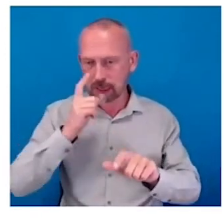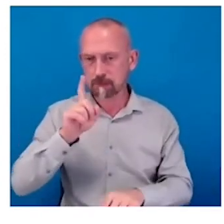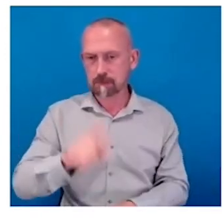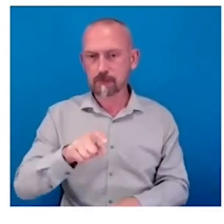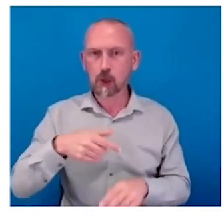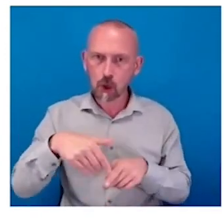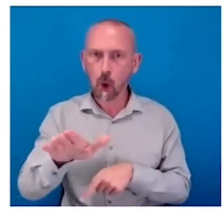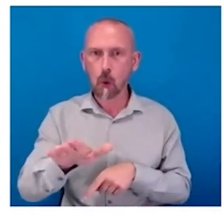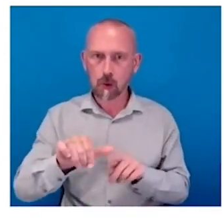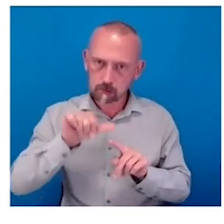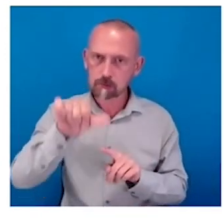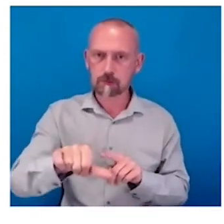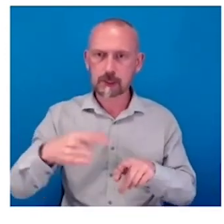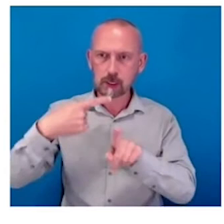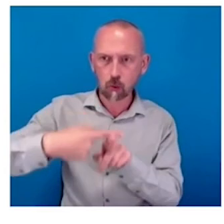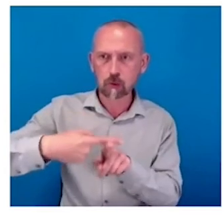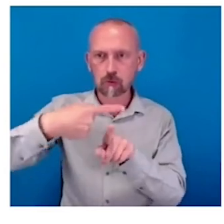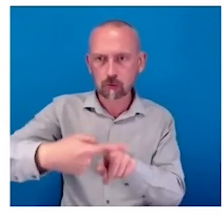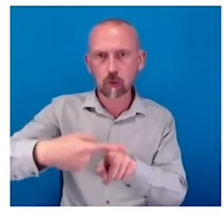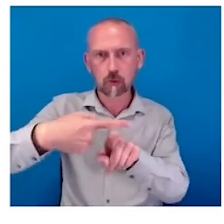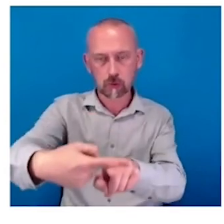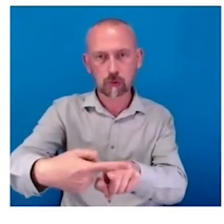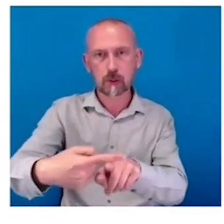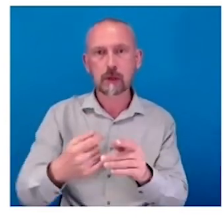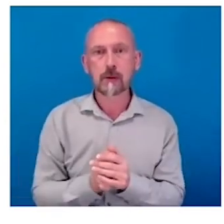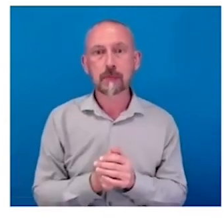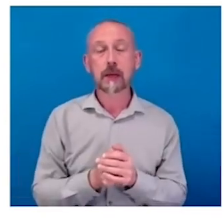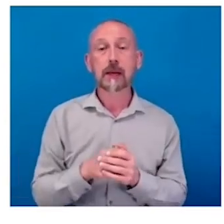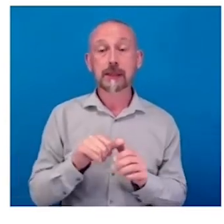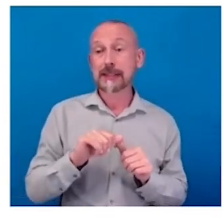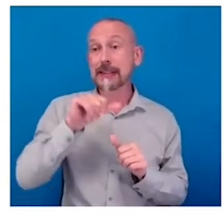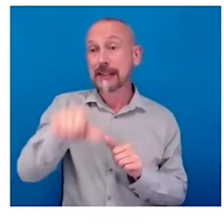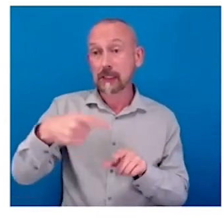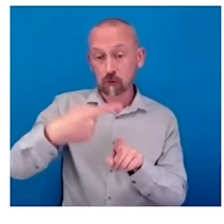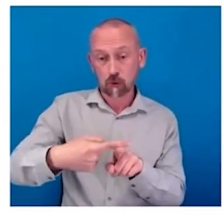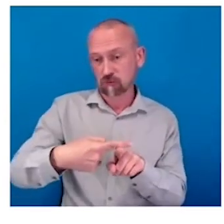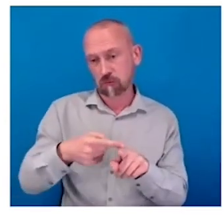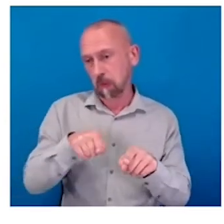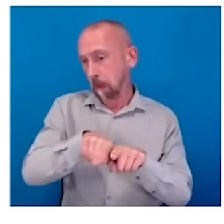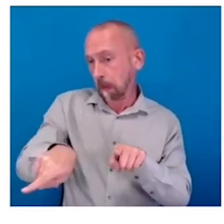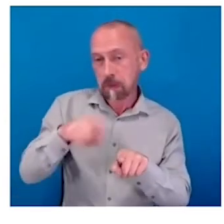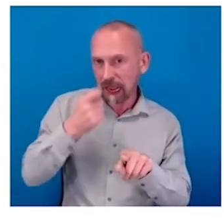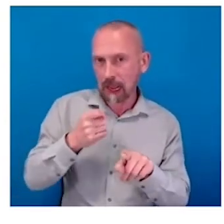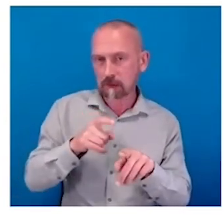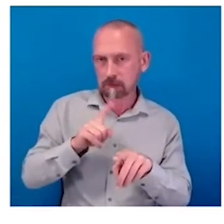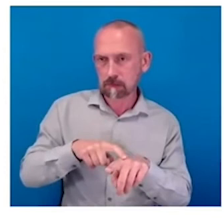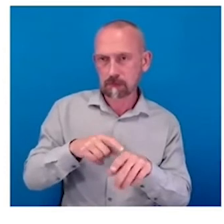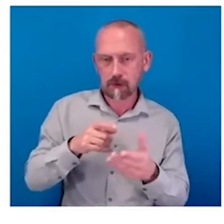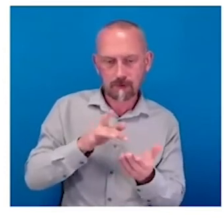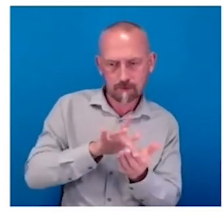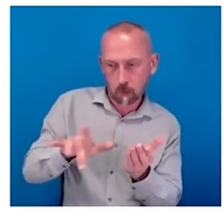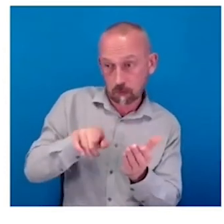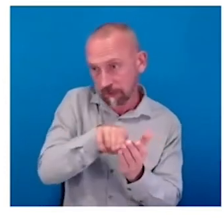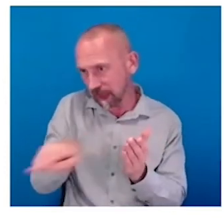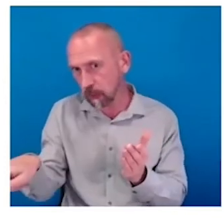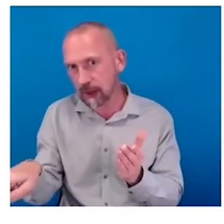At each intersection, you can use the phone again to choose which road to go down, or explore your immediate surroundings using the familiar Soundscape